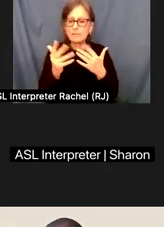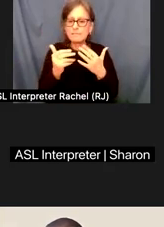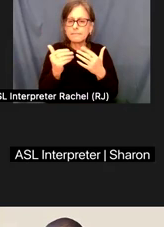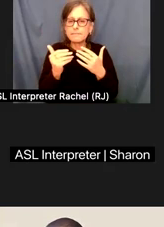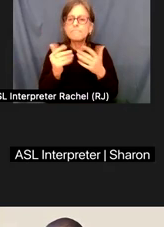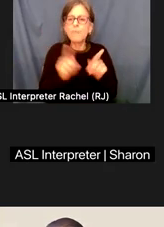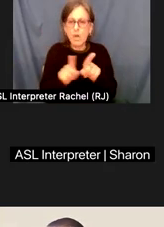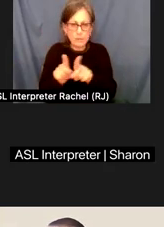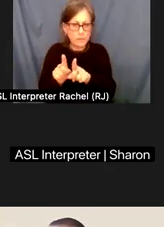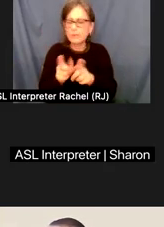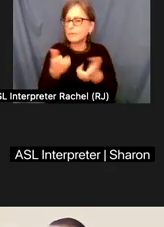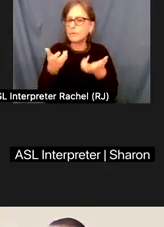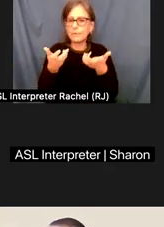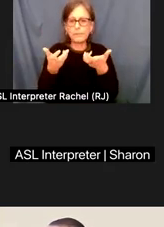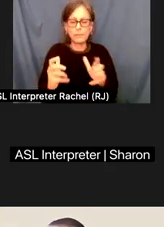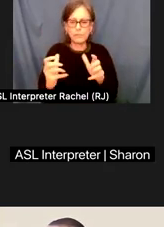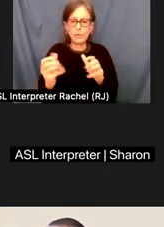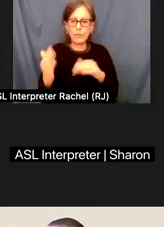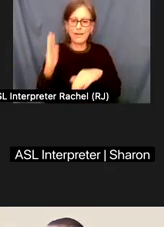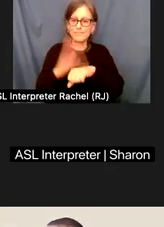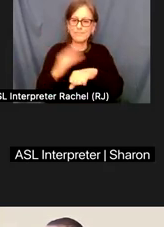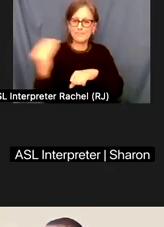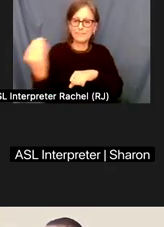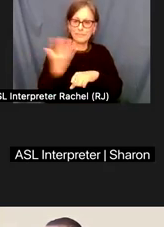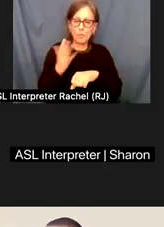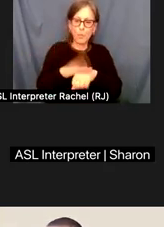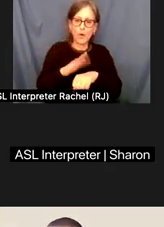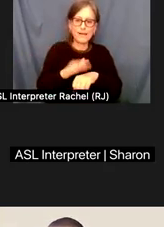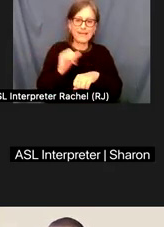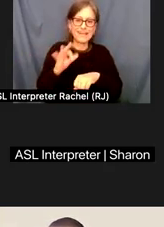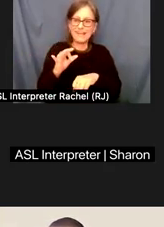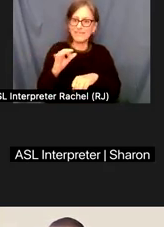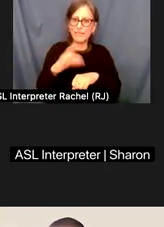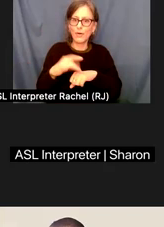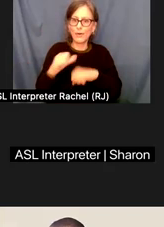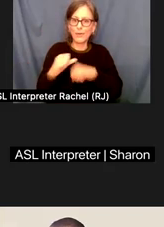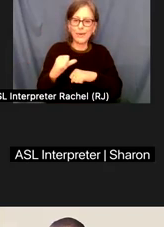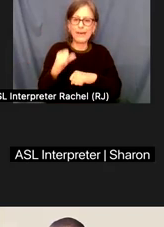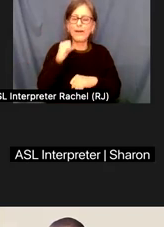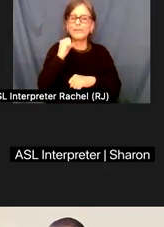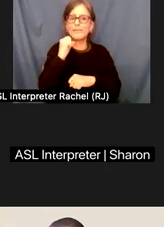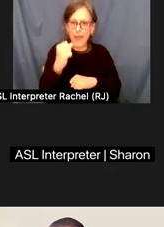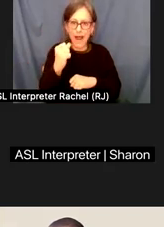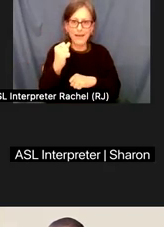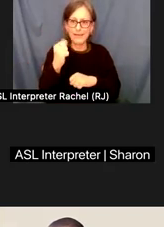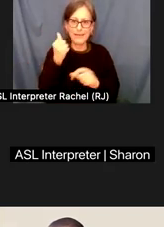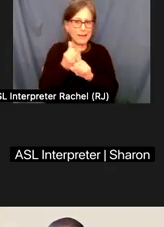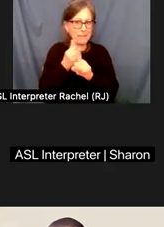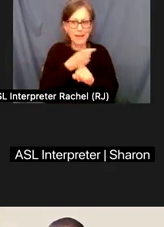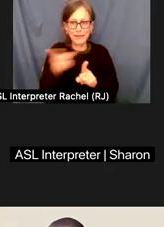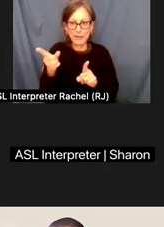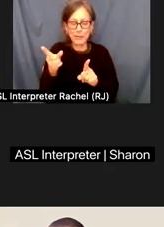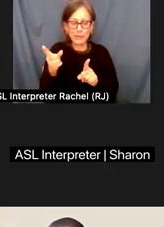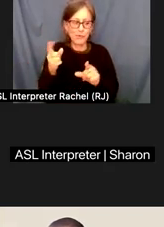you also don't want to get notifications for earthquakes that aren't going to be providing shaking or sending shaking